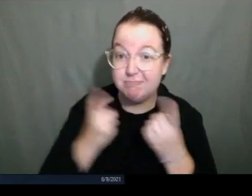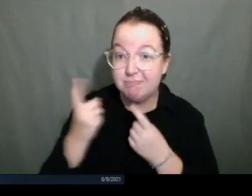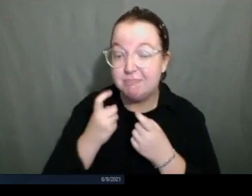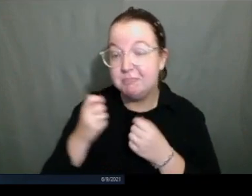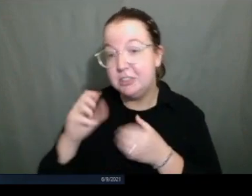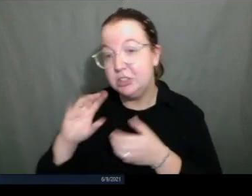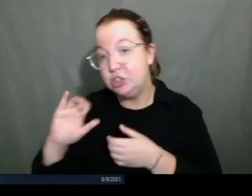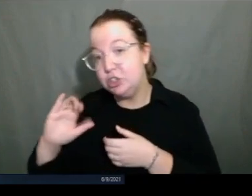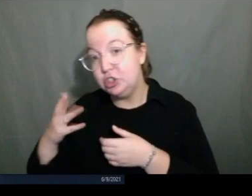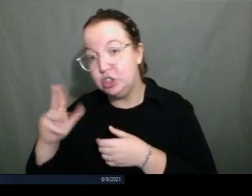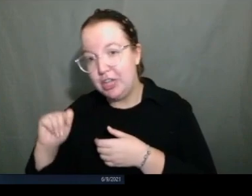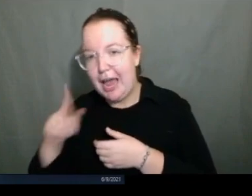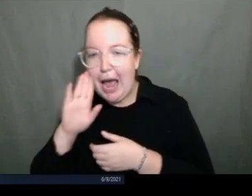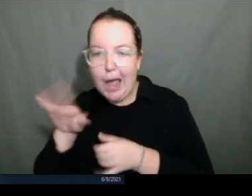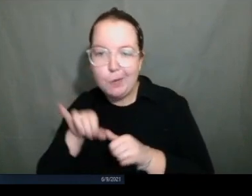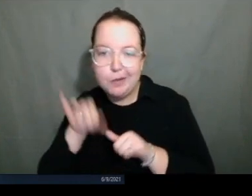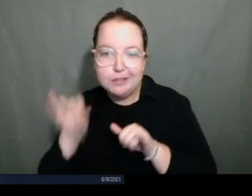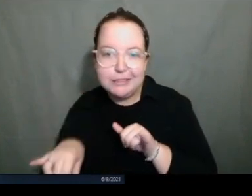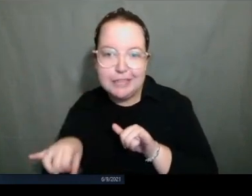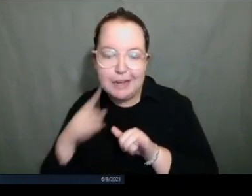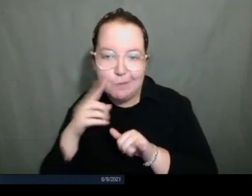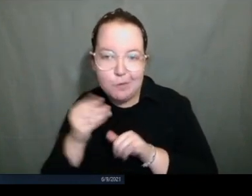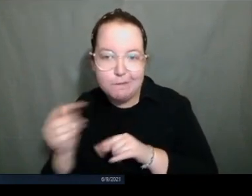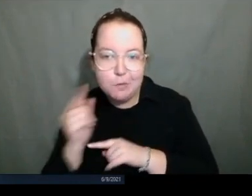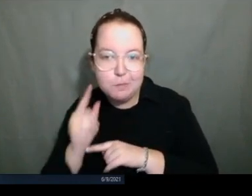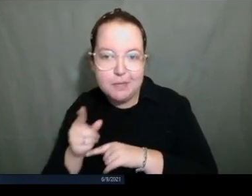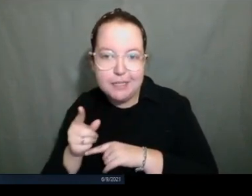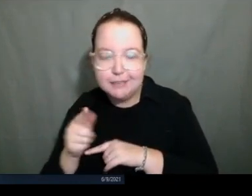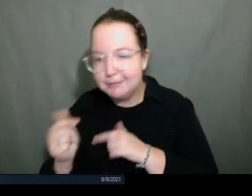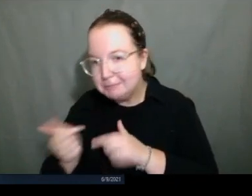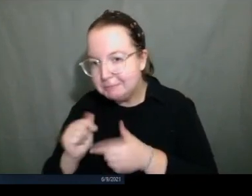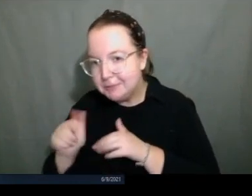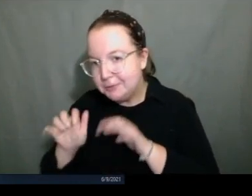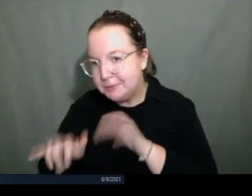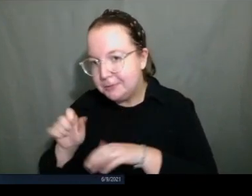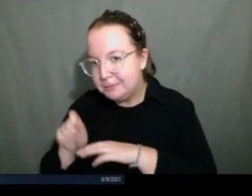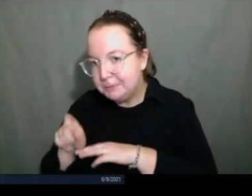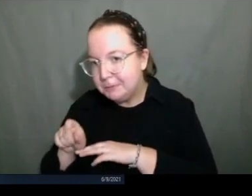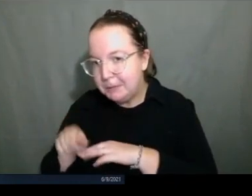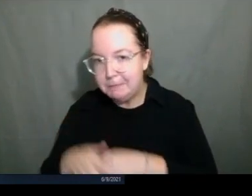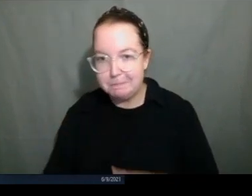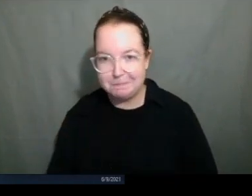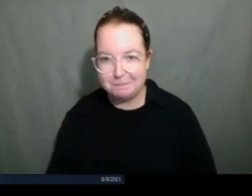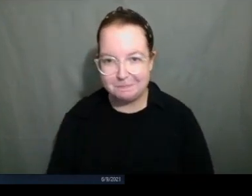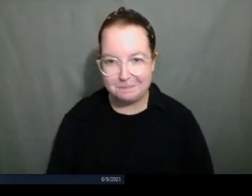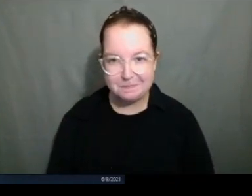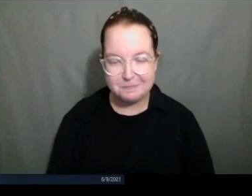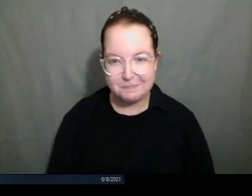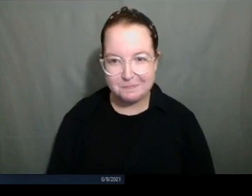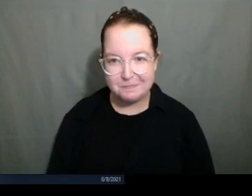through the chat. I'll stay on for a couple more minutes and just answer any additional questions you might have.